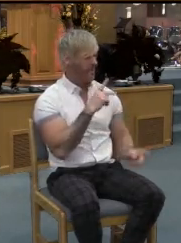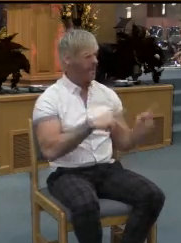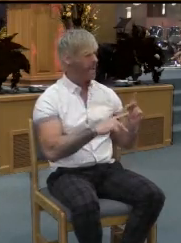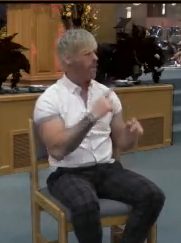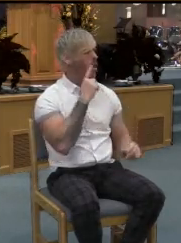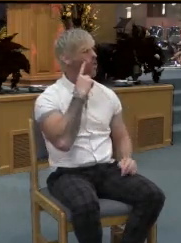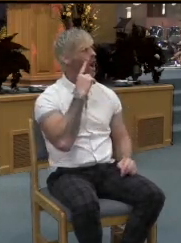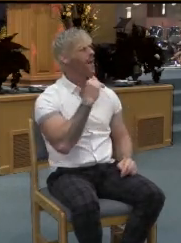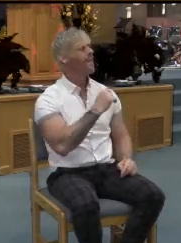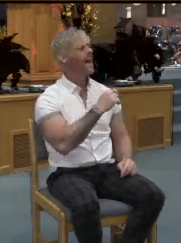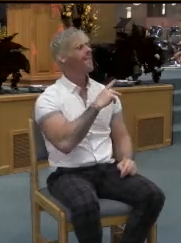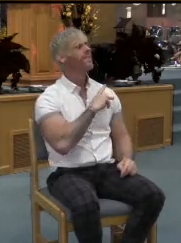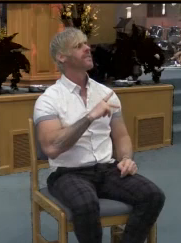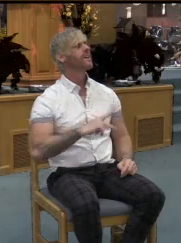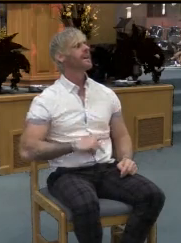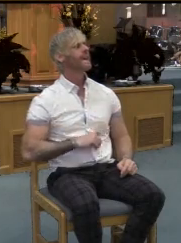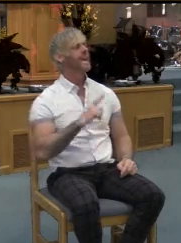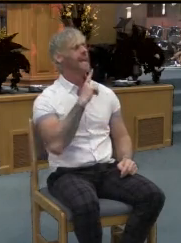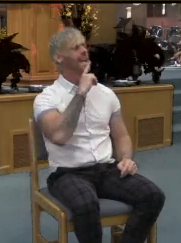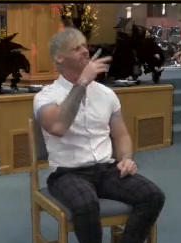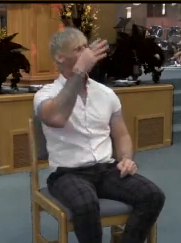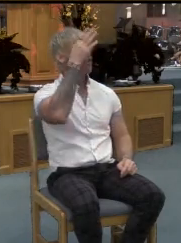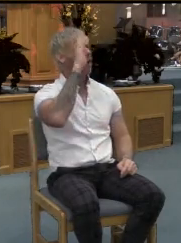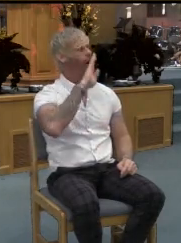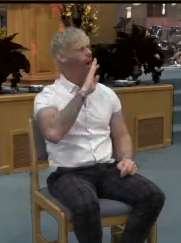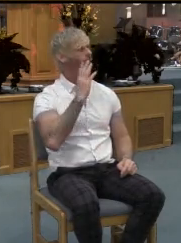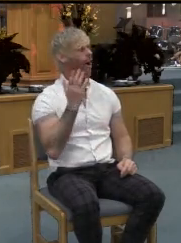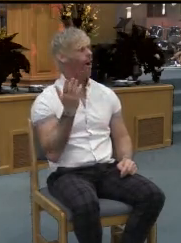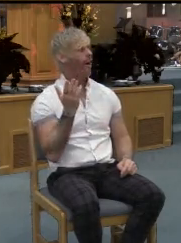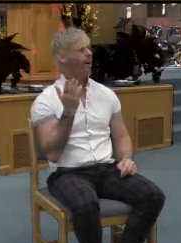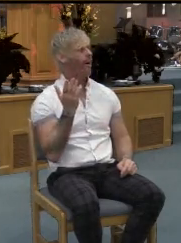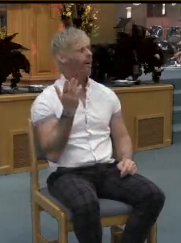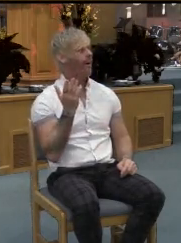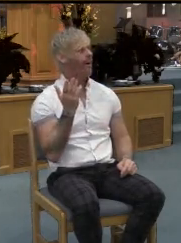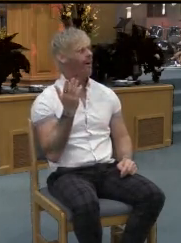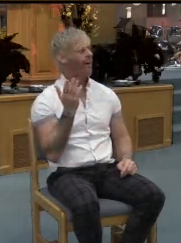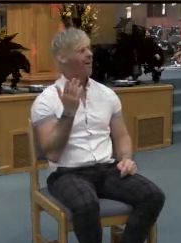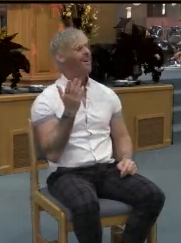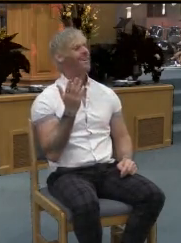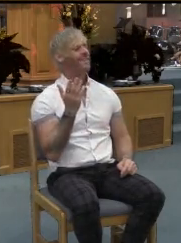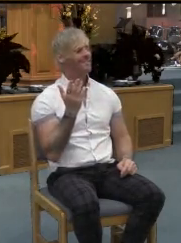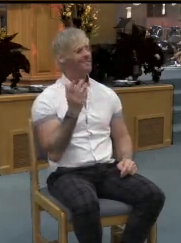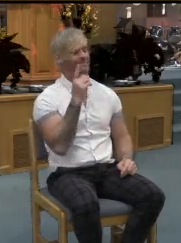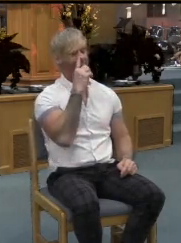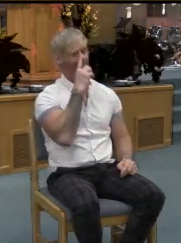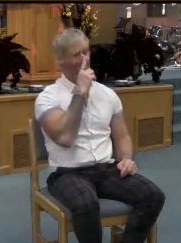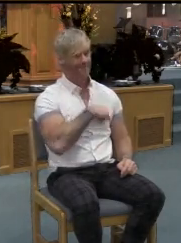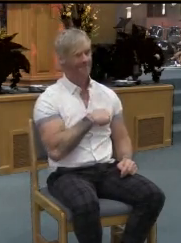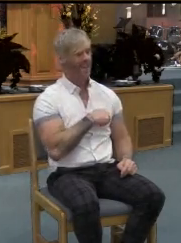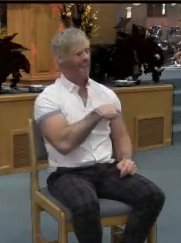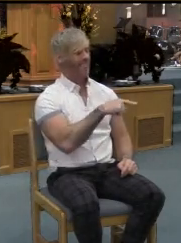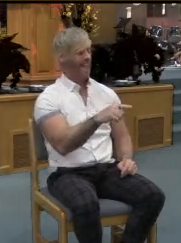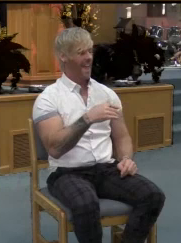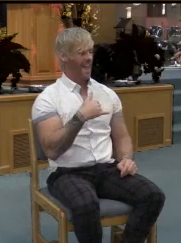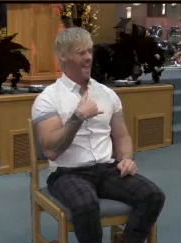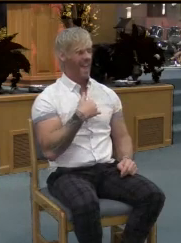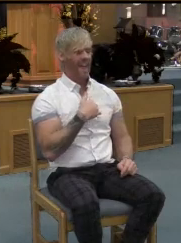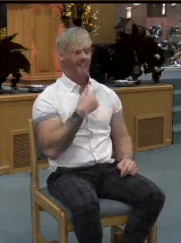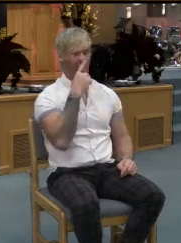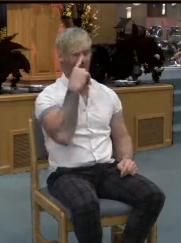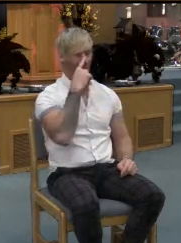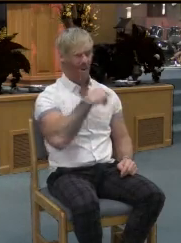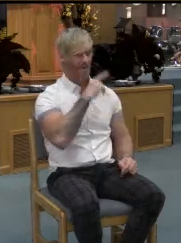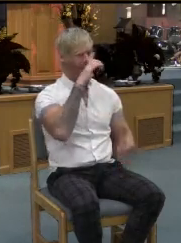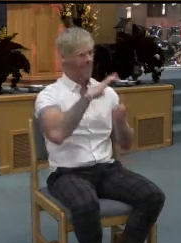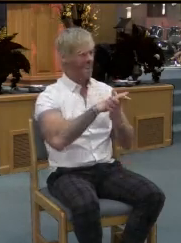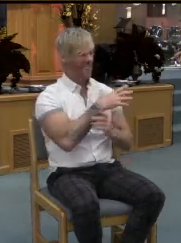Greek gods, the pantheon, as being their gods. They had superstitions. They had all kinds of religions. And what